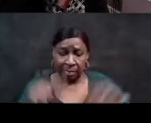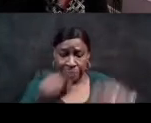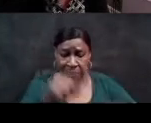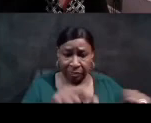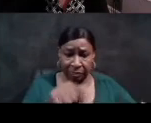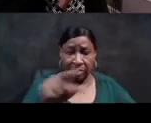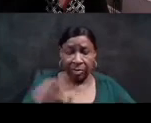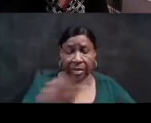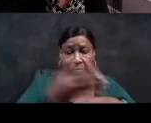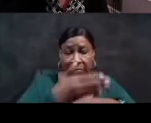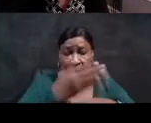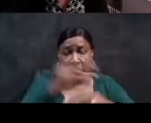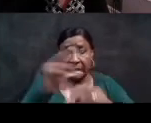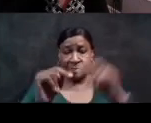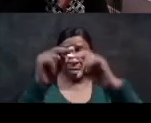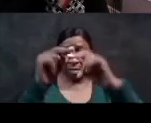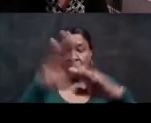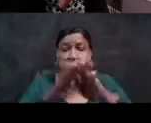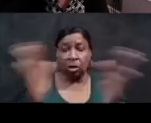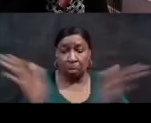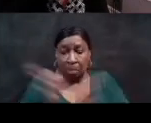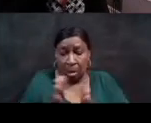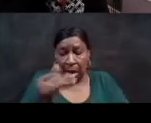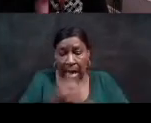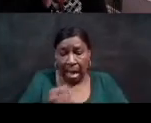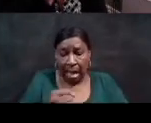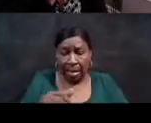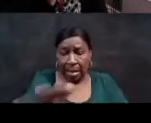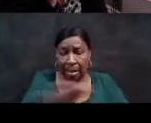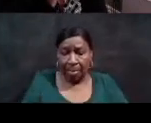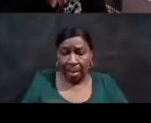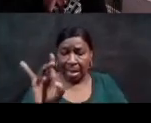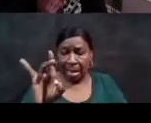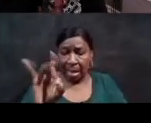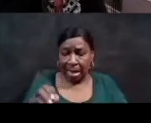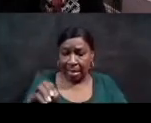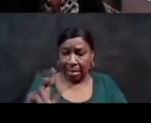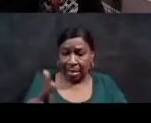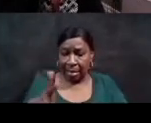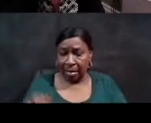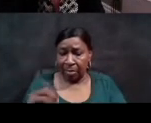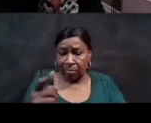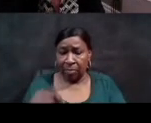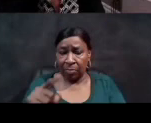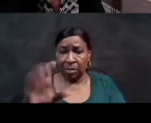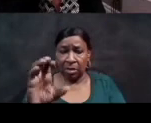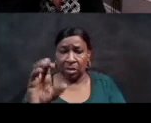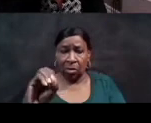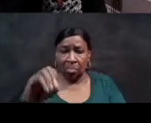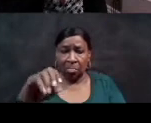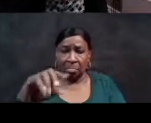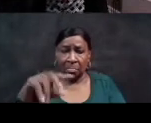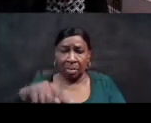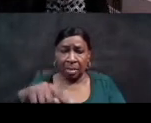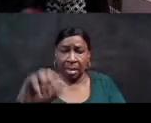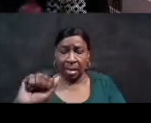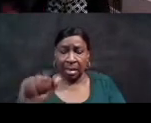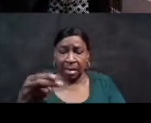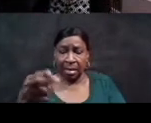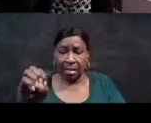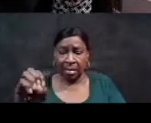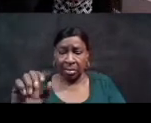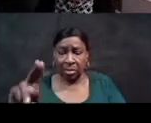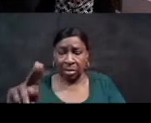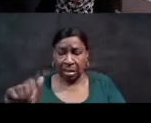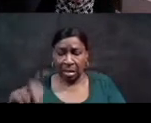rehabilitating a facility on a small island about 80 kilometers from Copenhagen. And most recently, it came to light that the